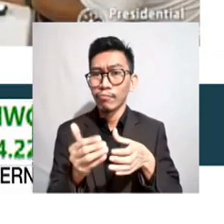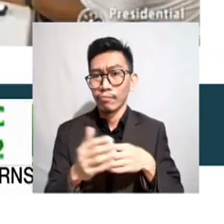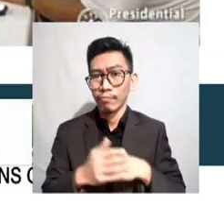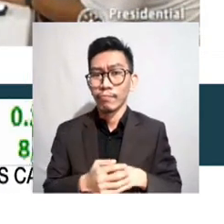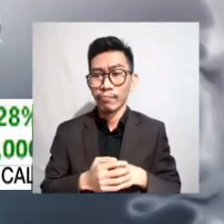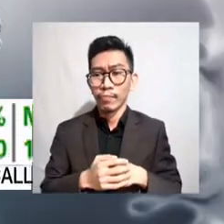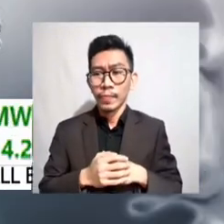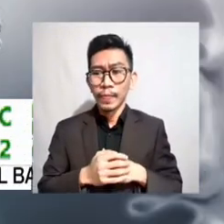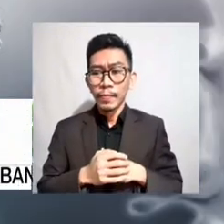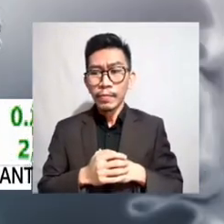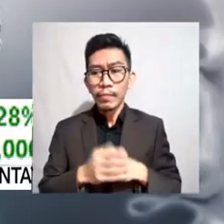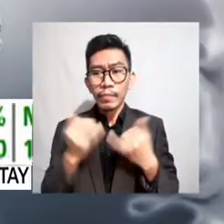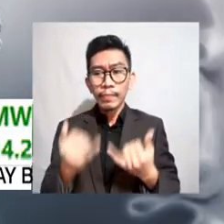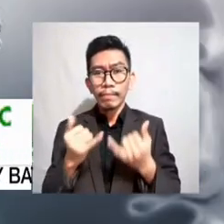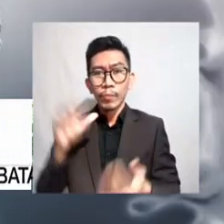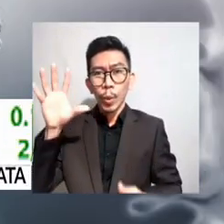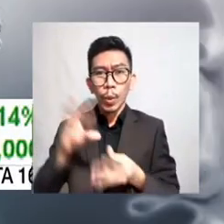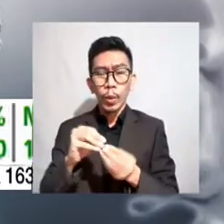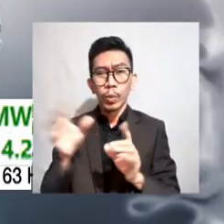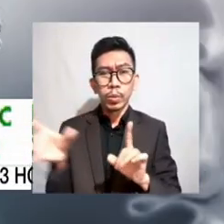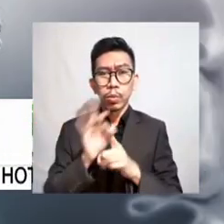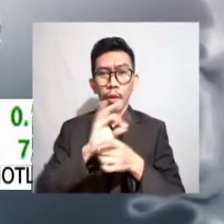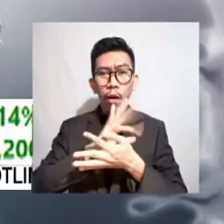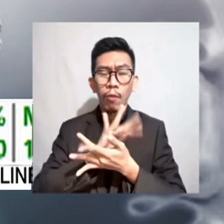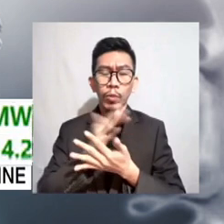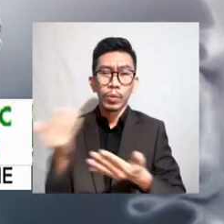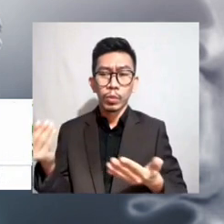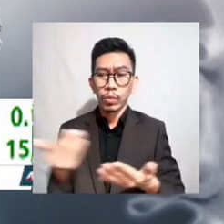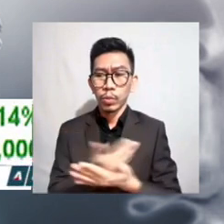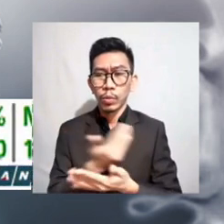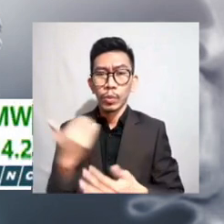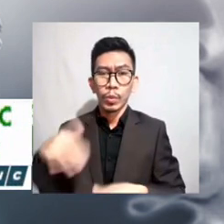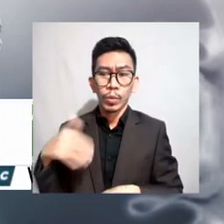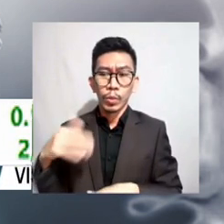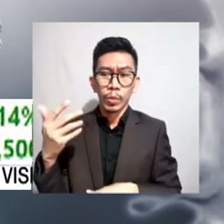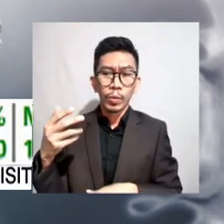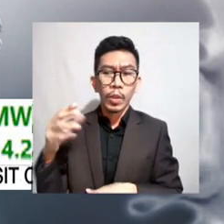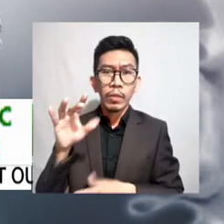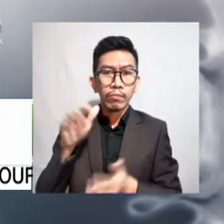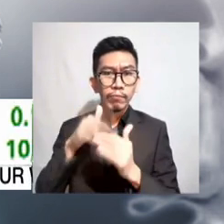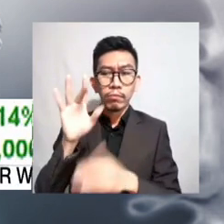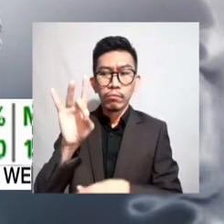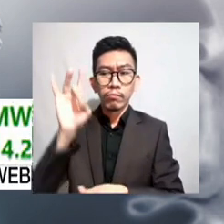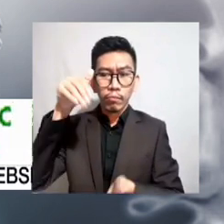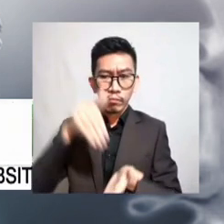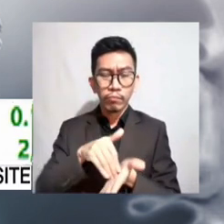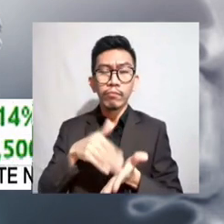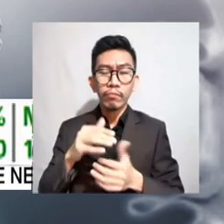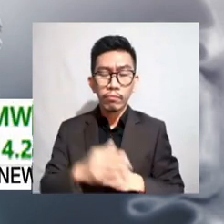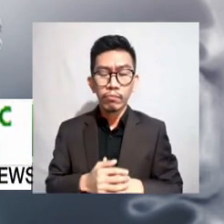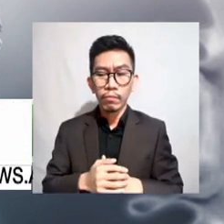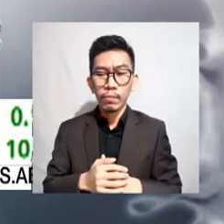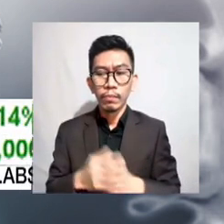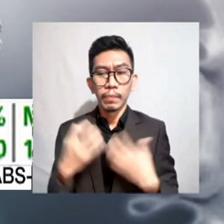The number of new COVID-19 cases in the country reached a new record high on Monday at over 8,000. Health officials also confirmed the